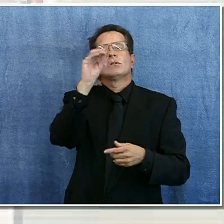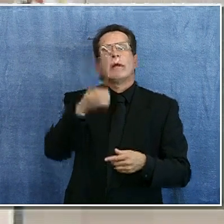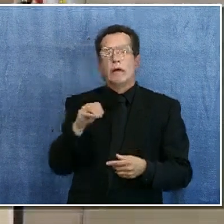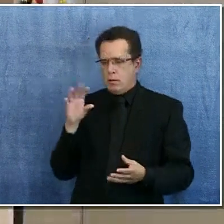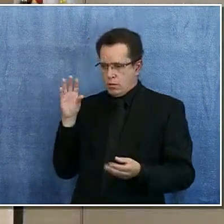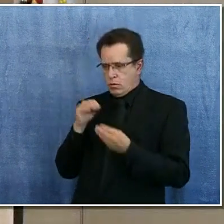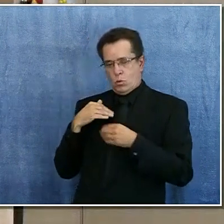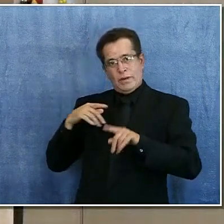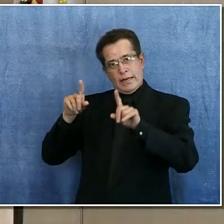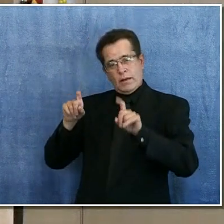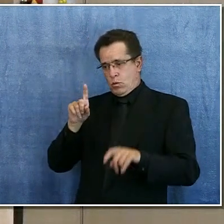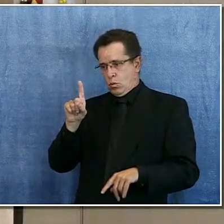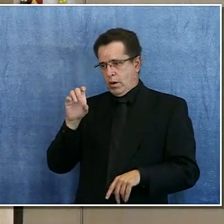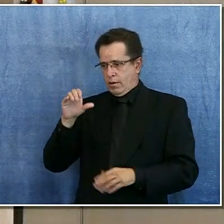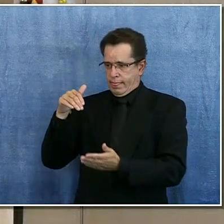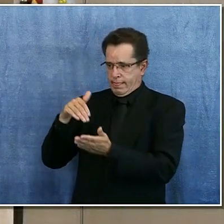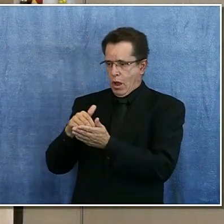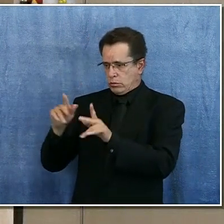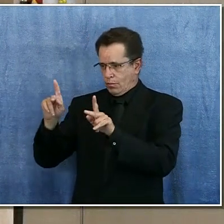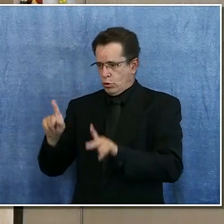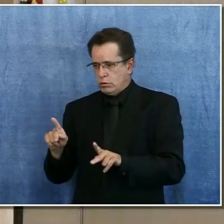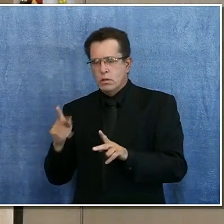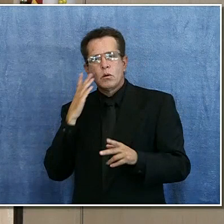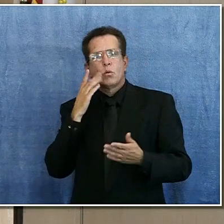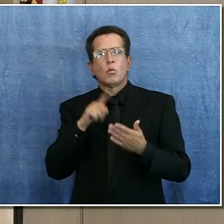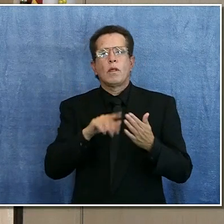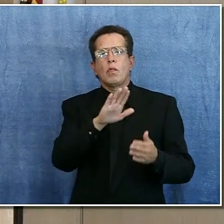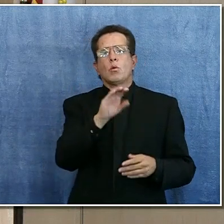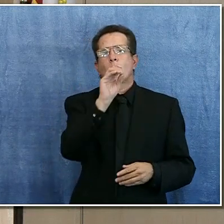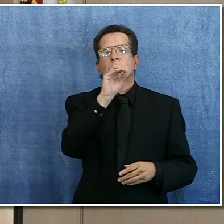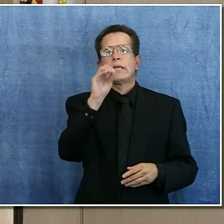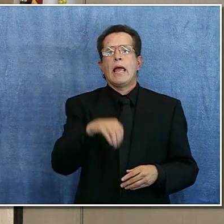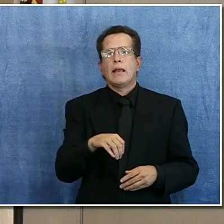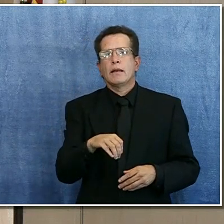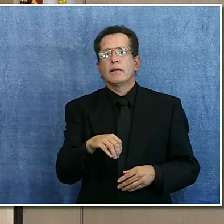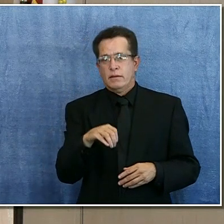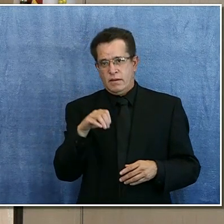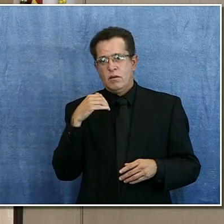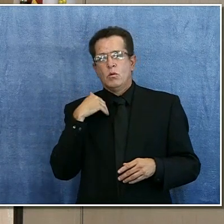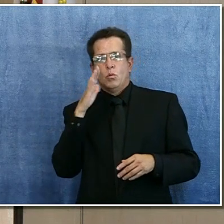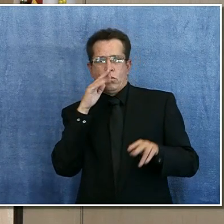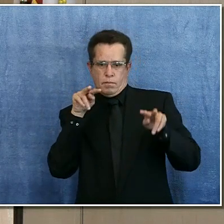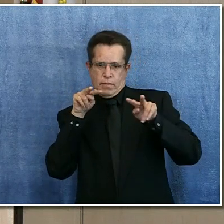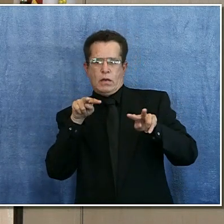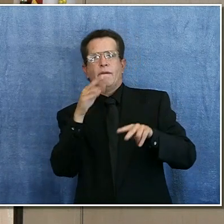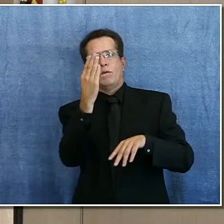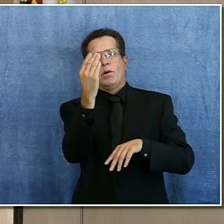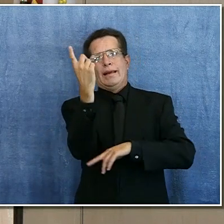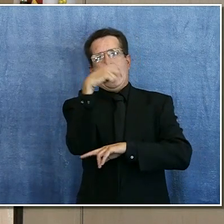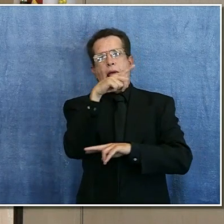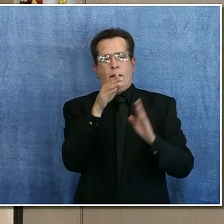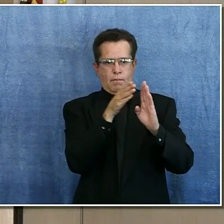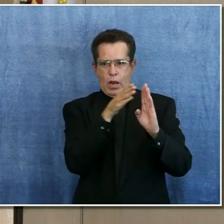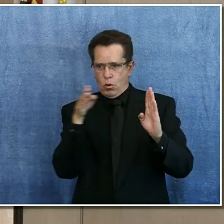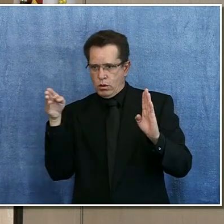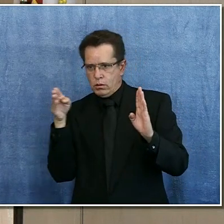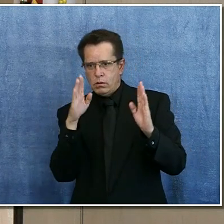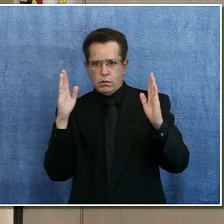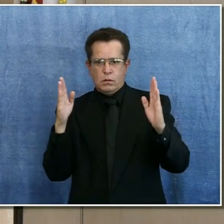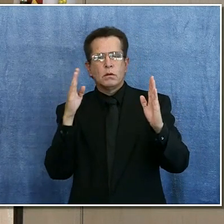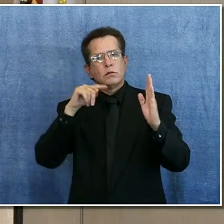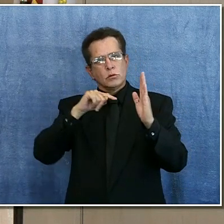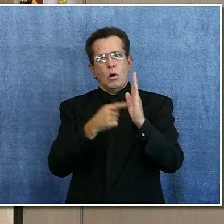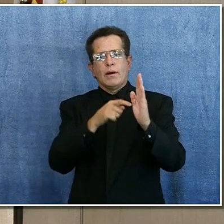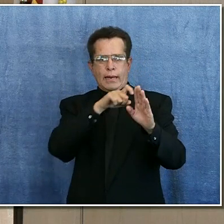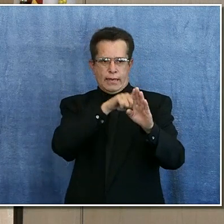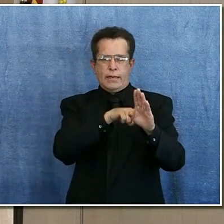per 100,000 population for a 14-day period measured using the date of illness onset